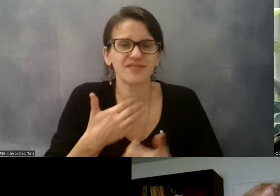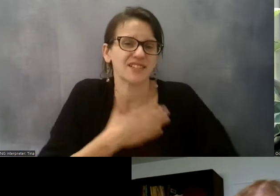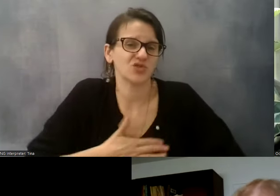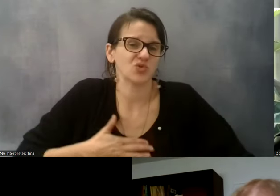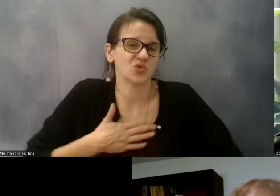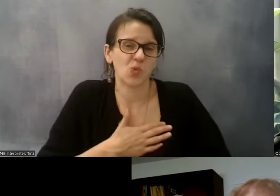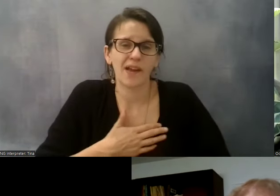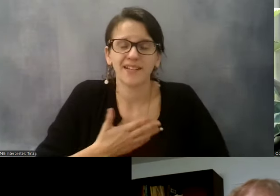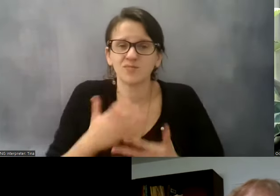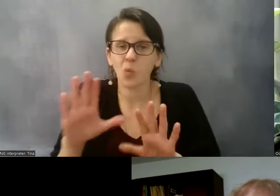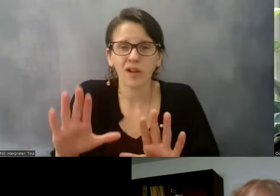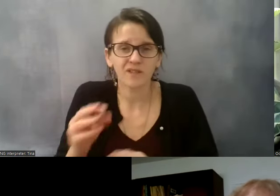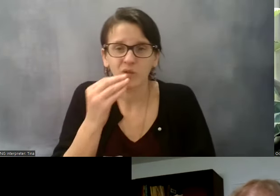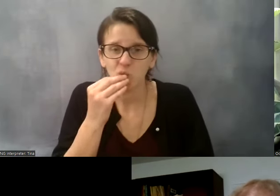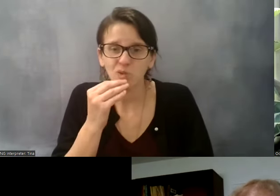that love you back.